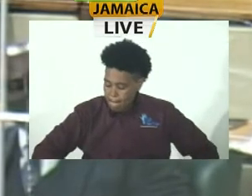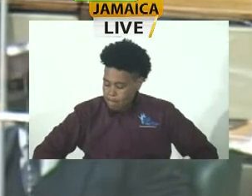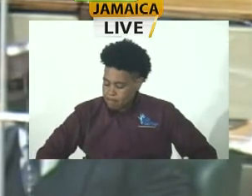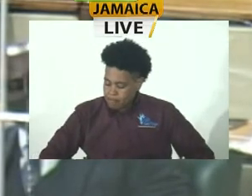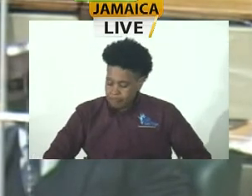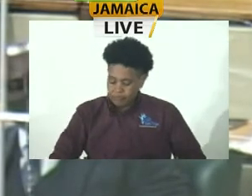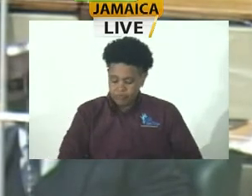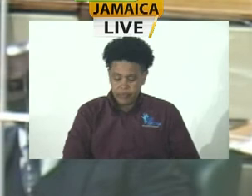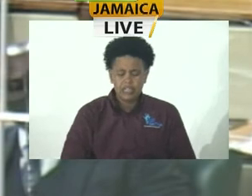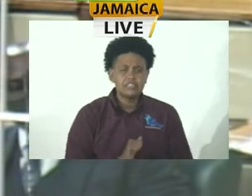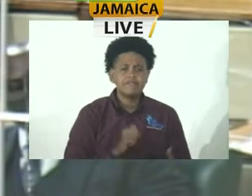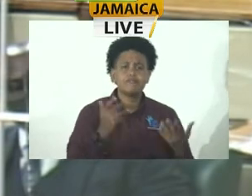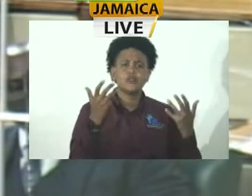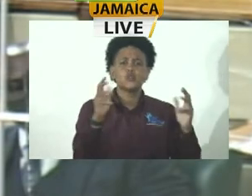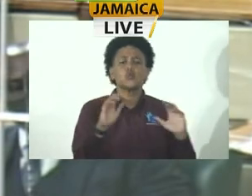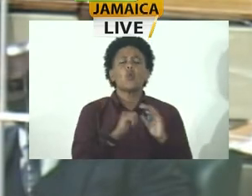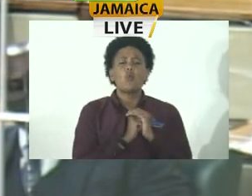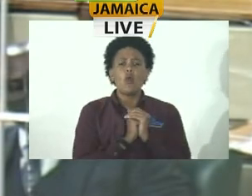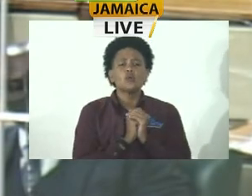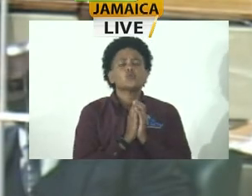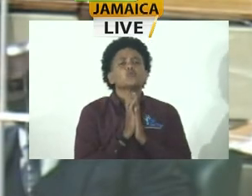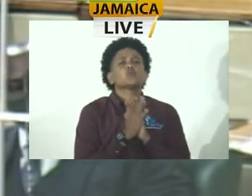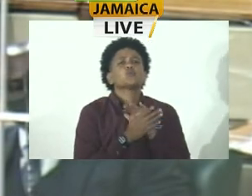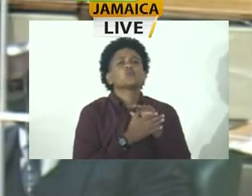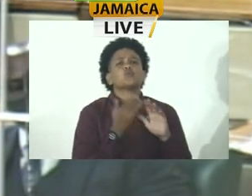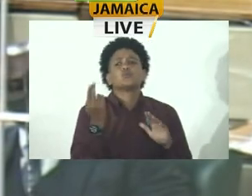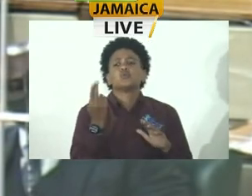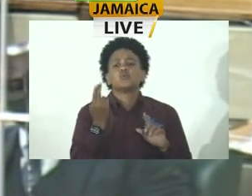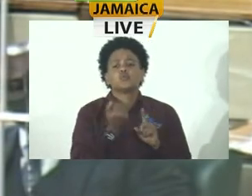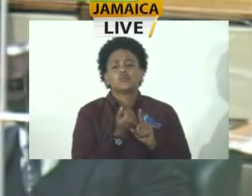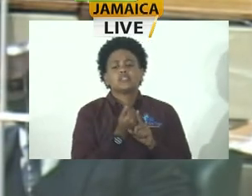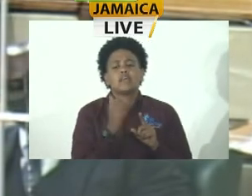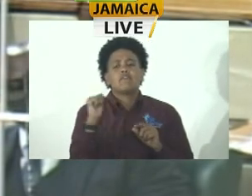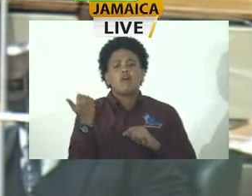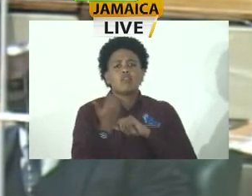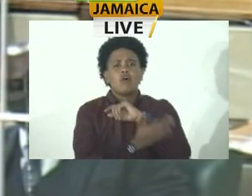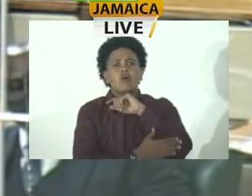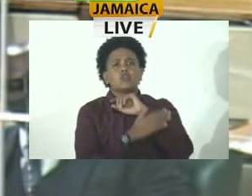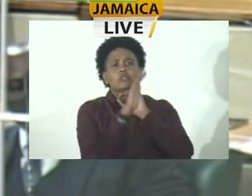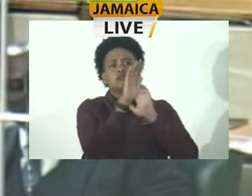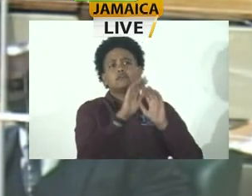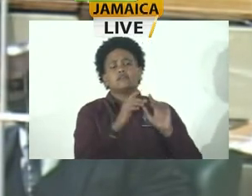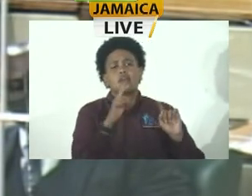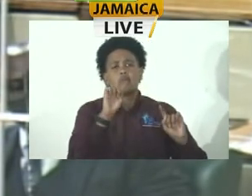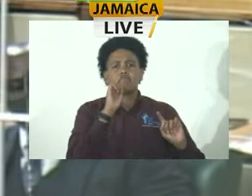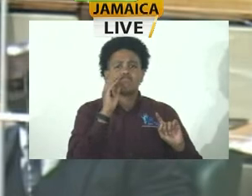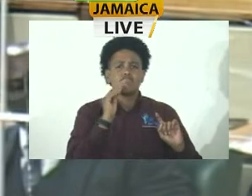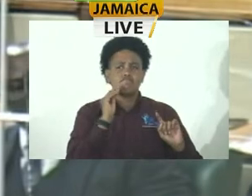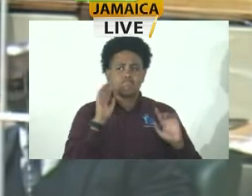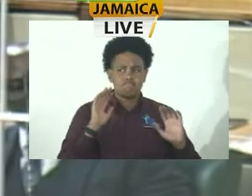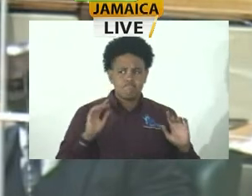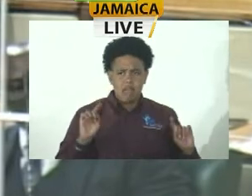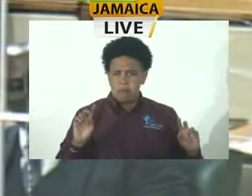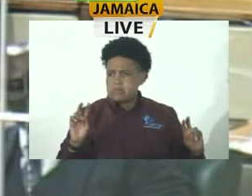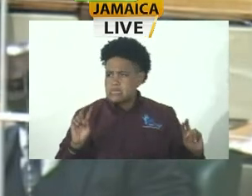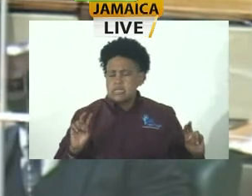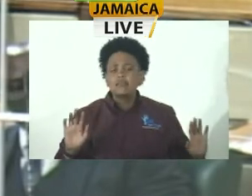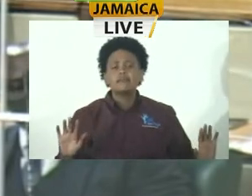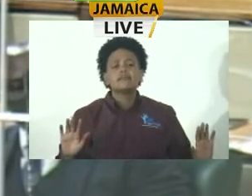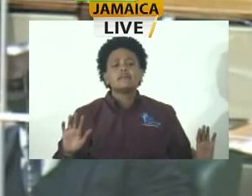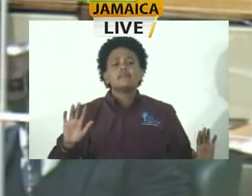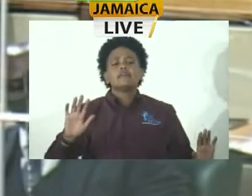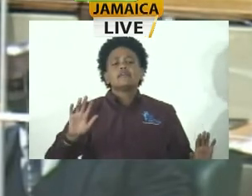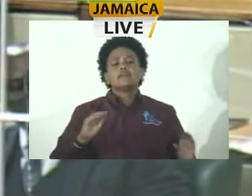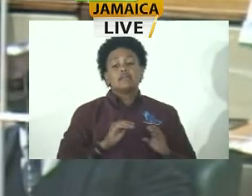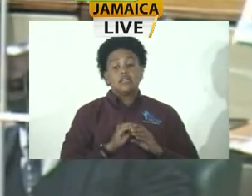i don't want to use other countries experience uh